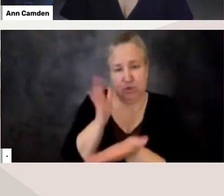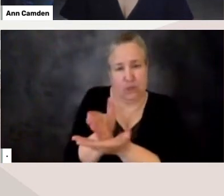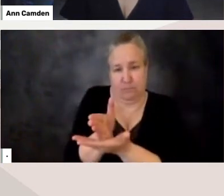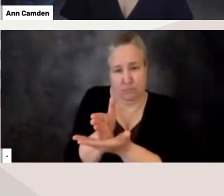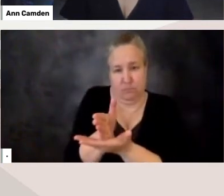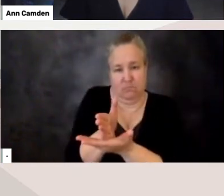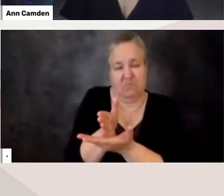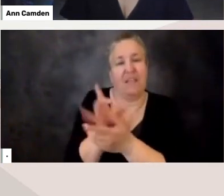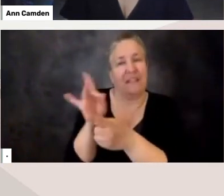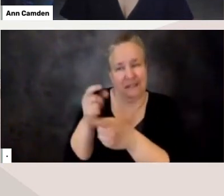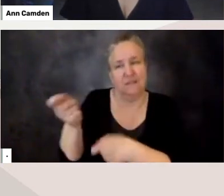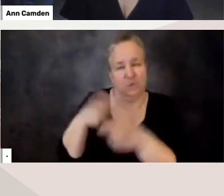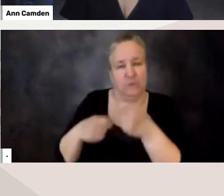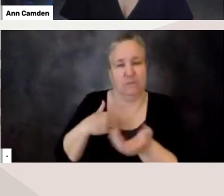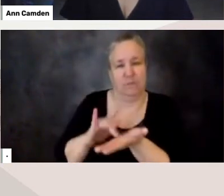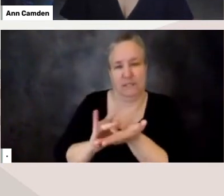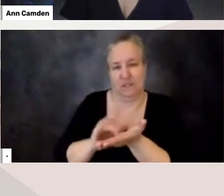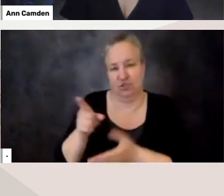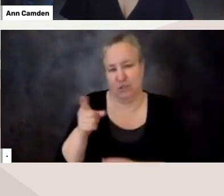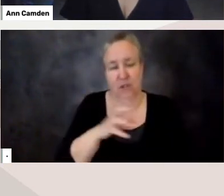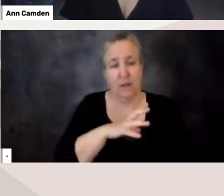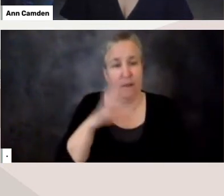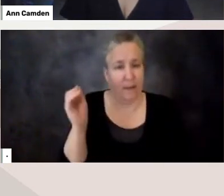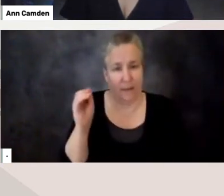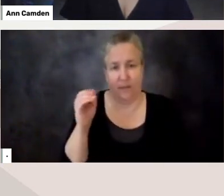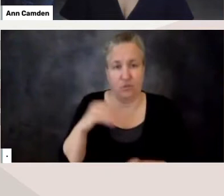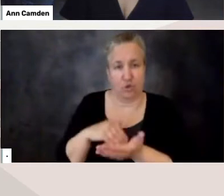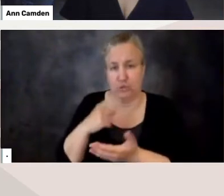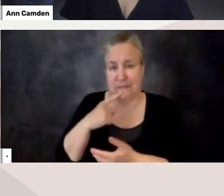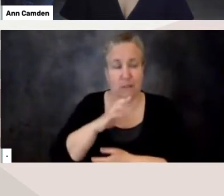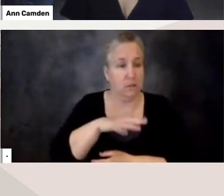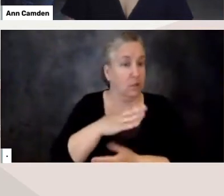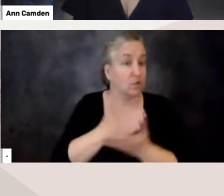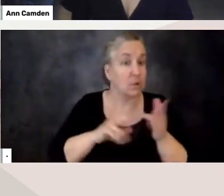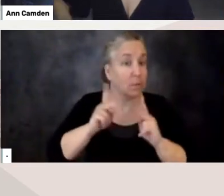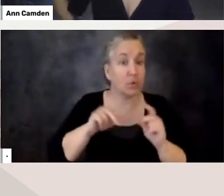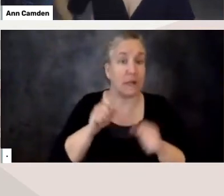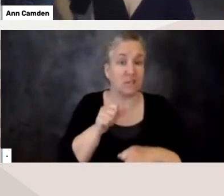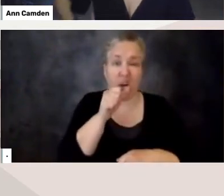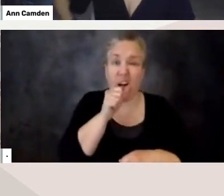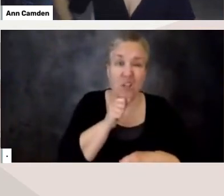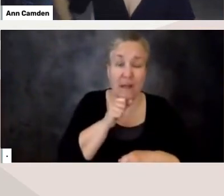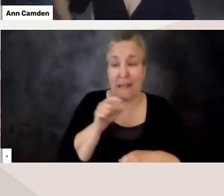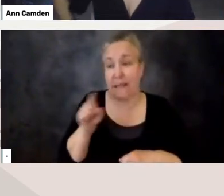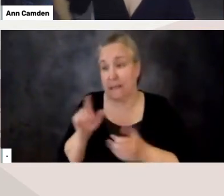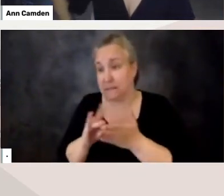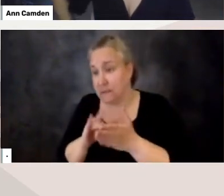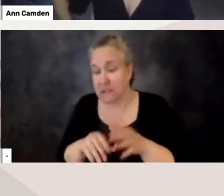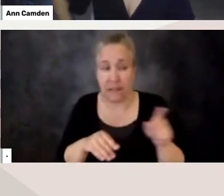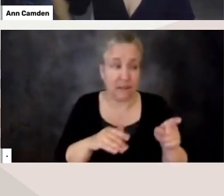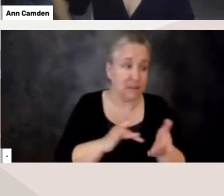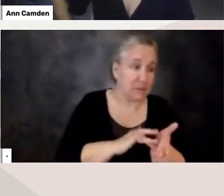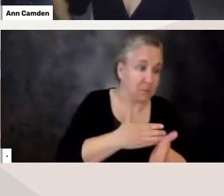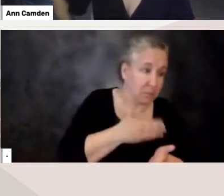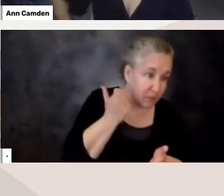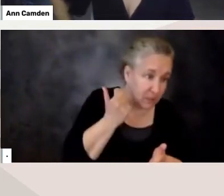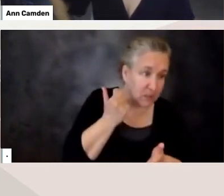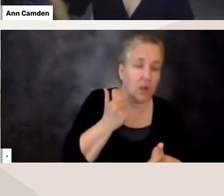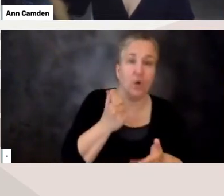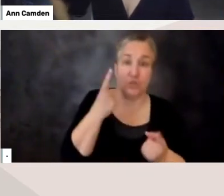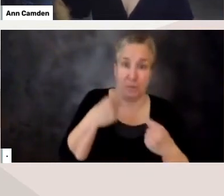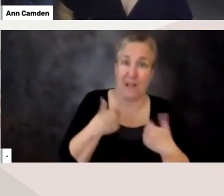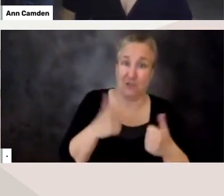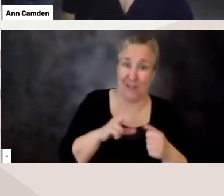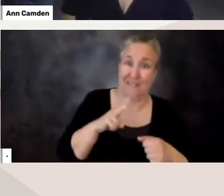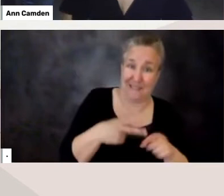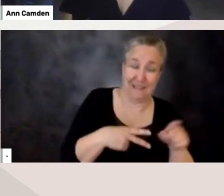did. They switched me off. And he said, some people can handle one or the other better. And so we tried the letrozole for me, and I